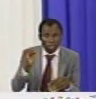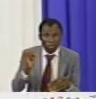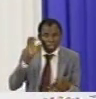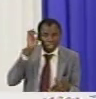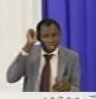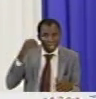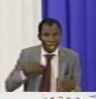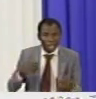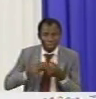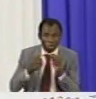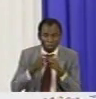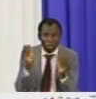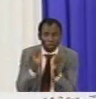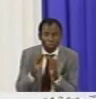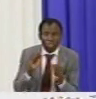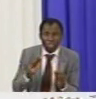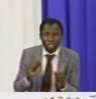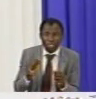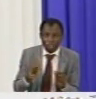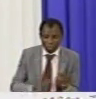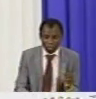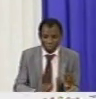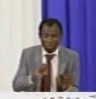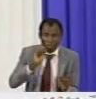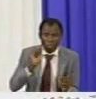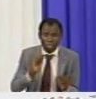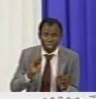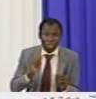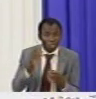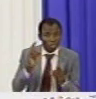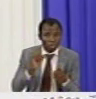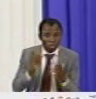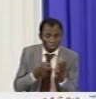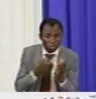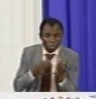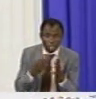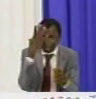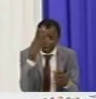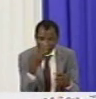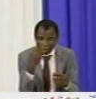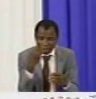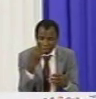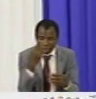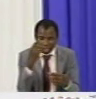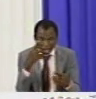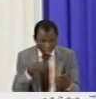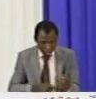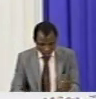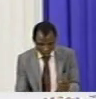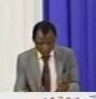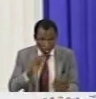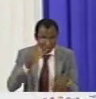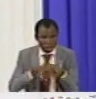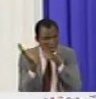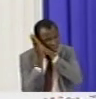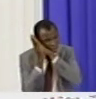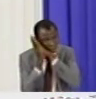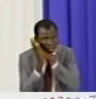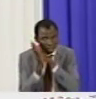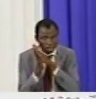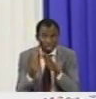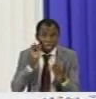and sometimes I bedwet. I had finished the university and then was doing my master's,